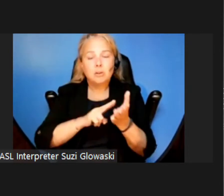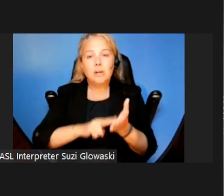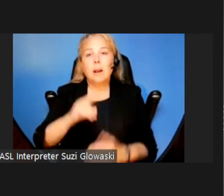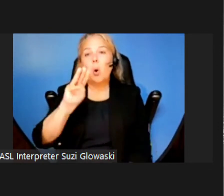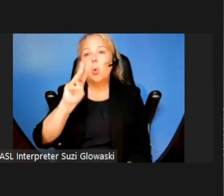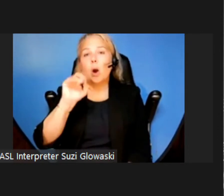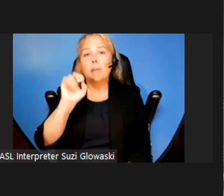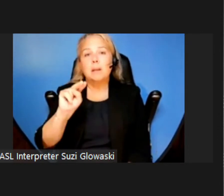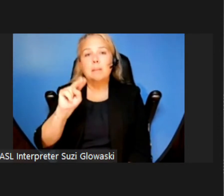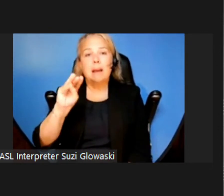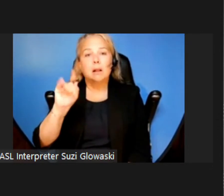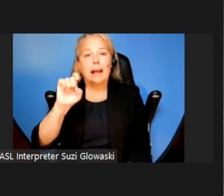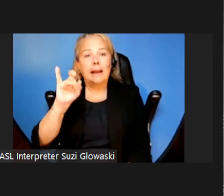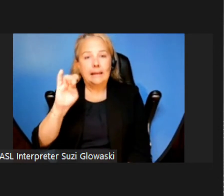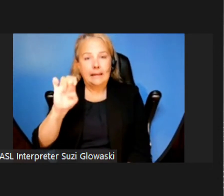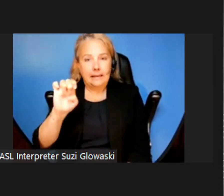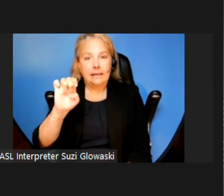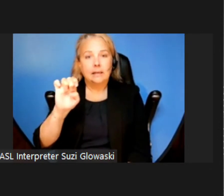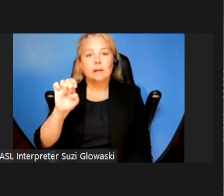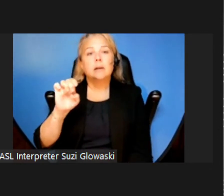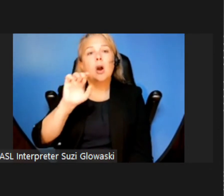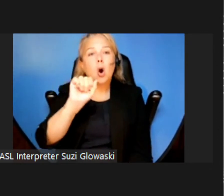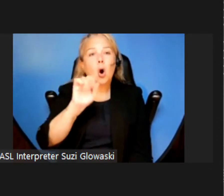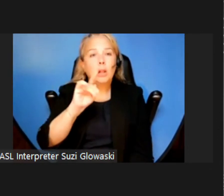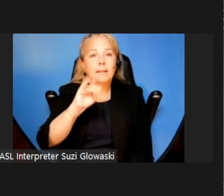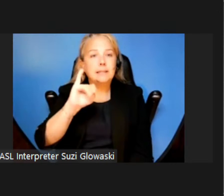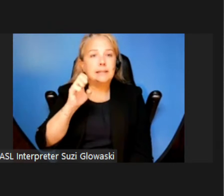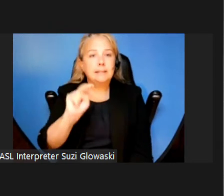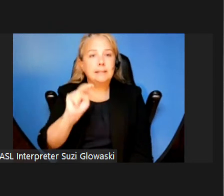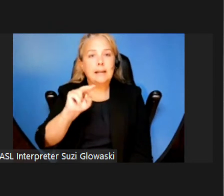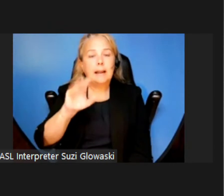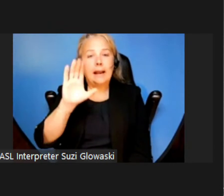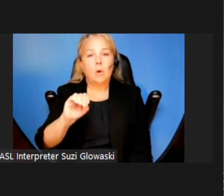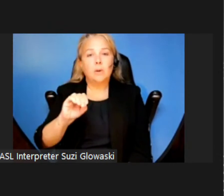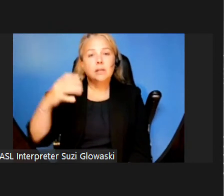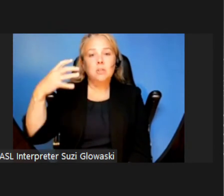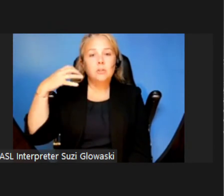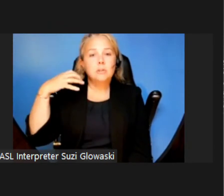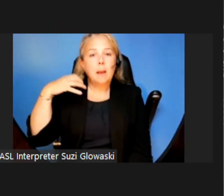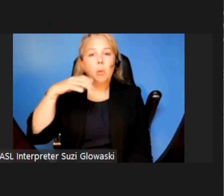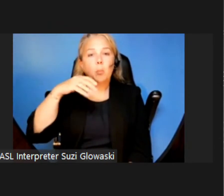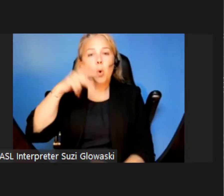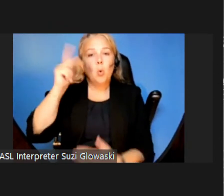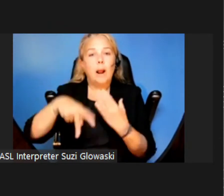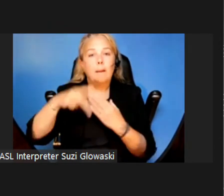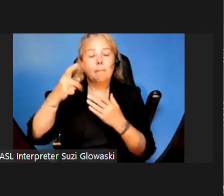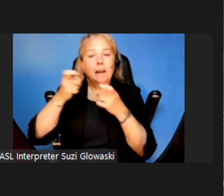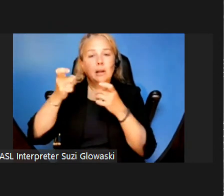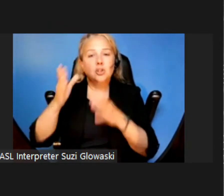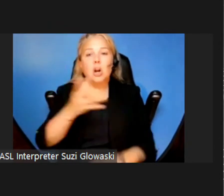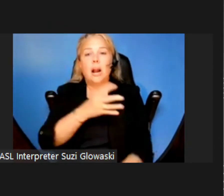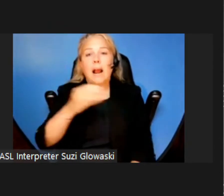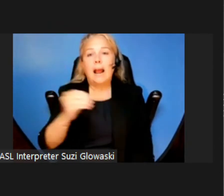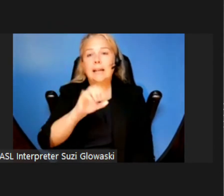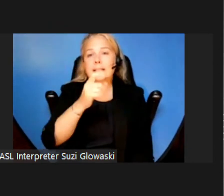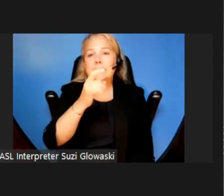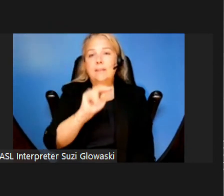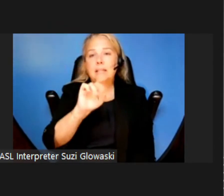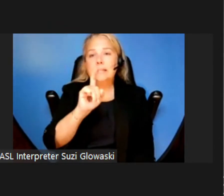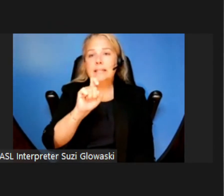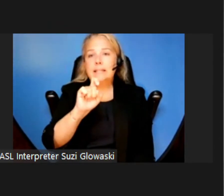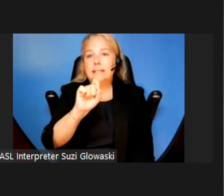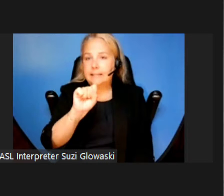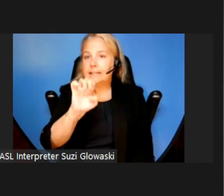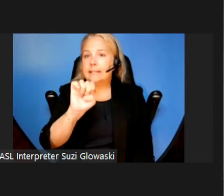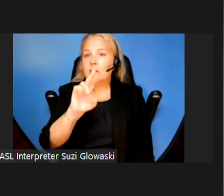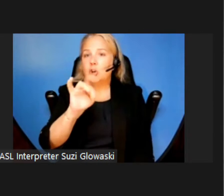McElhaney, Arlington County's Transit Capital Program Manager, and Stephen Segerlin, the Director of